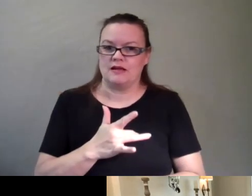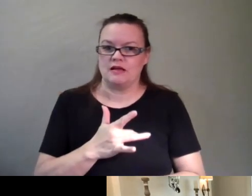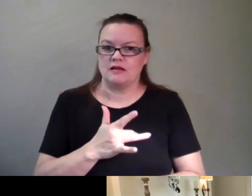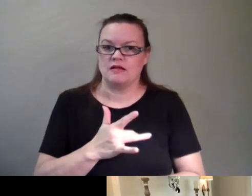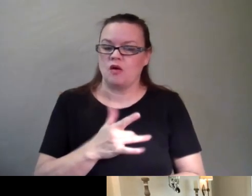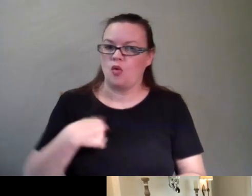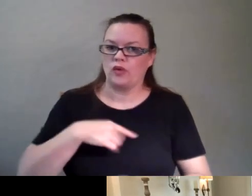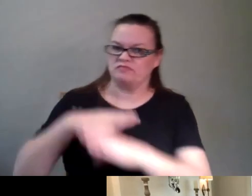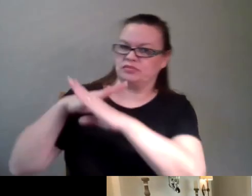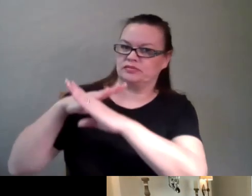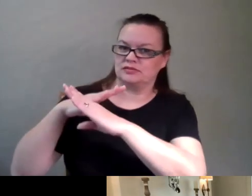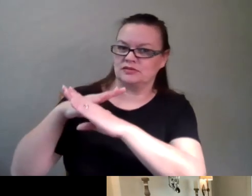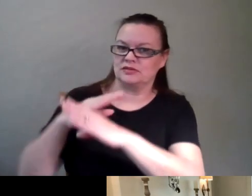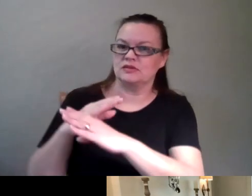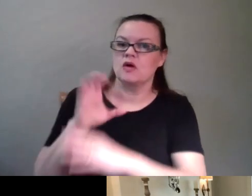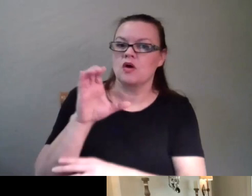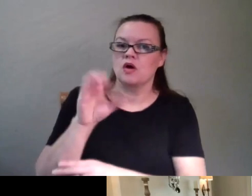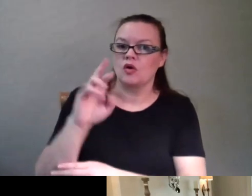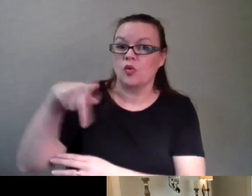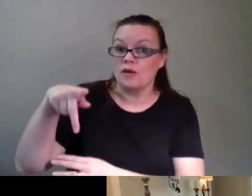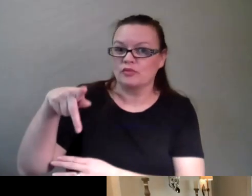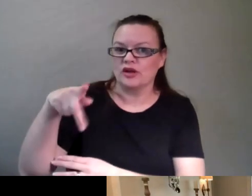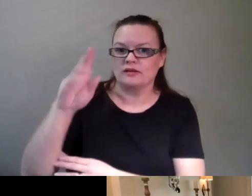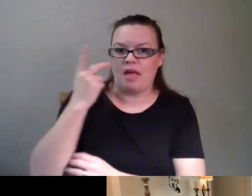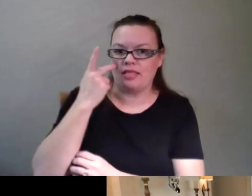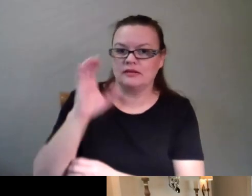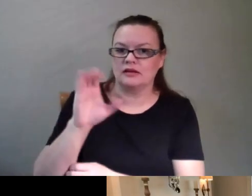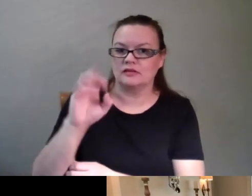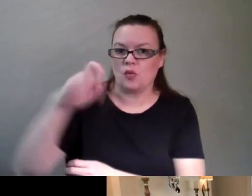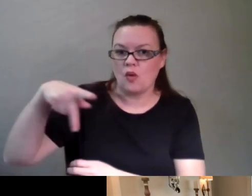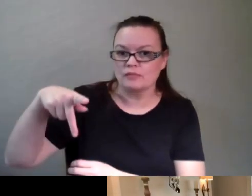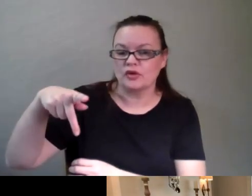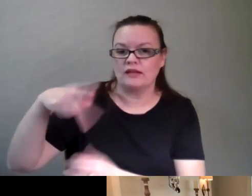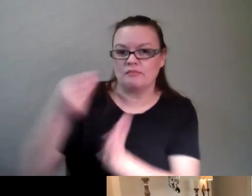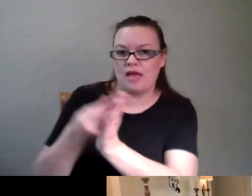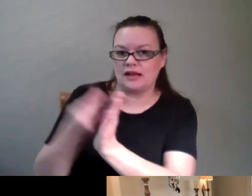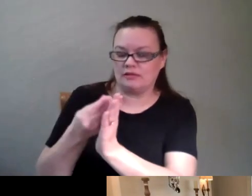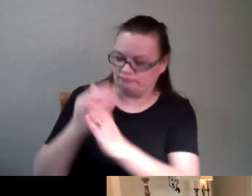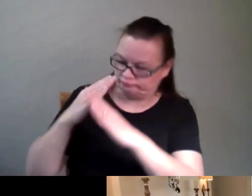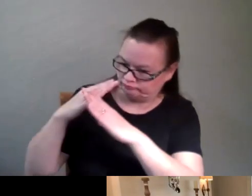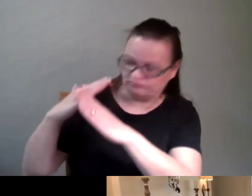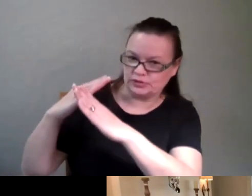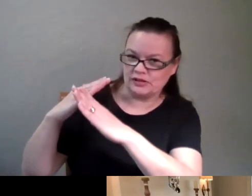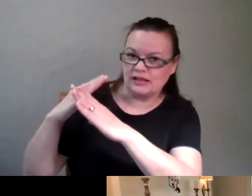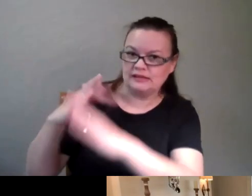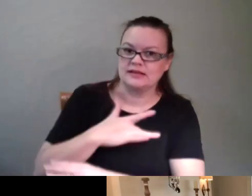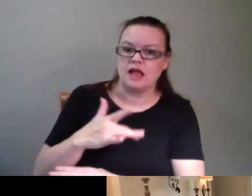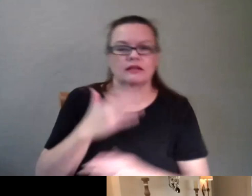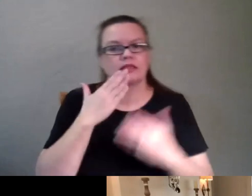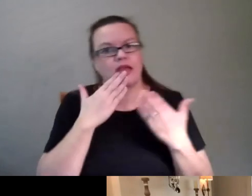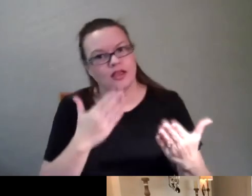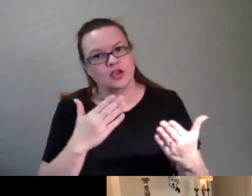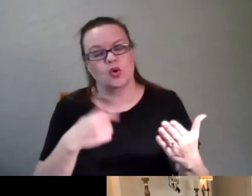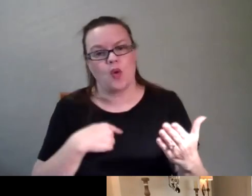and politics. And I just want to salute our state for being such a leader on that. But there are definitely structural solutions that can